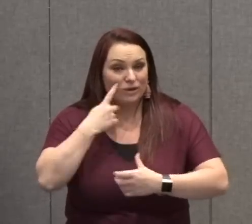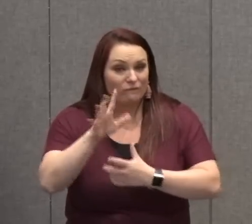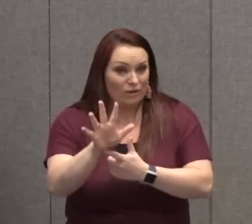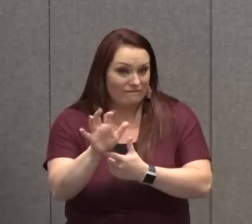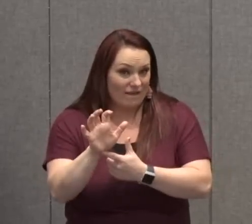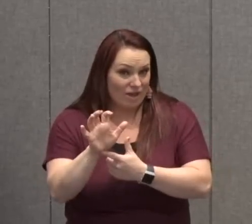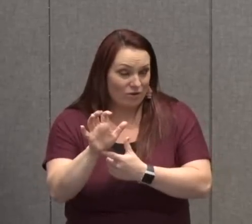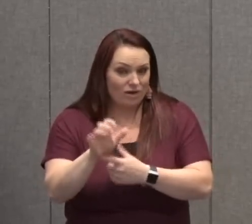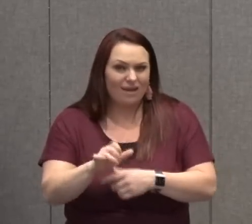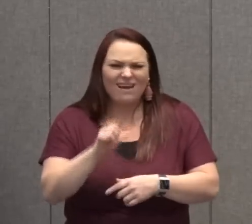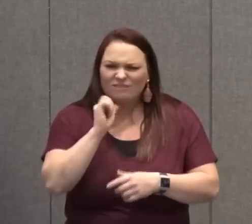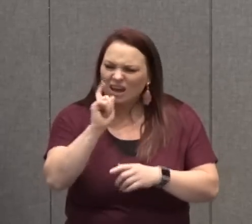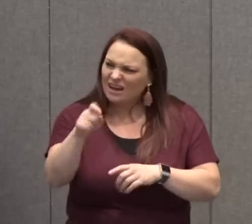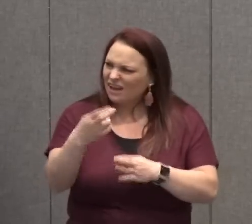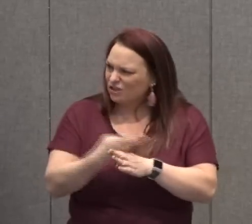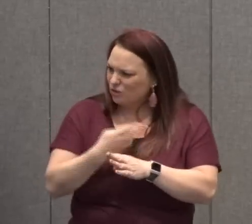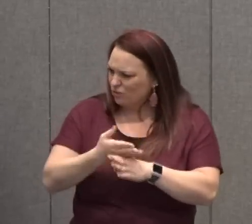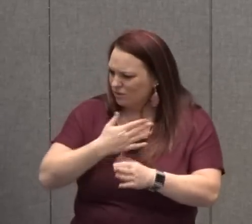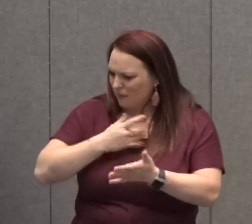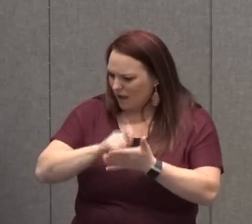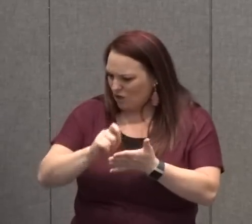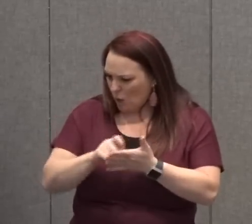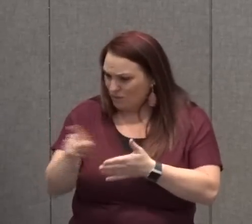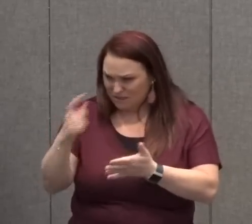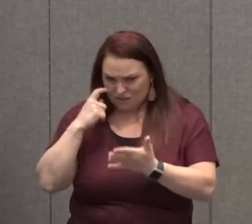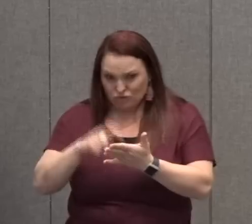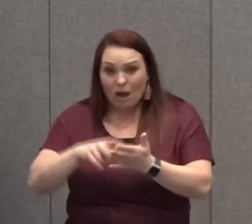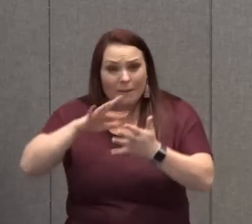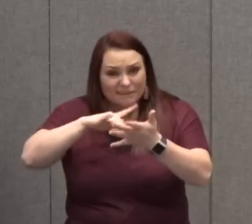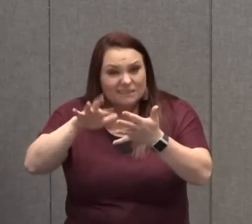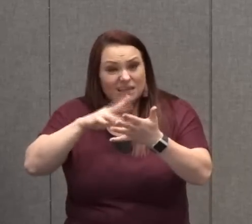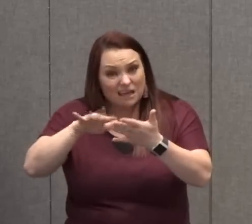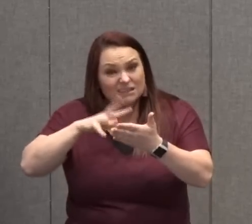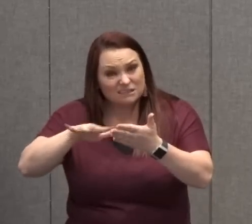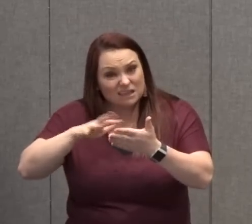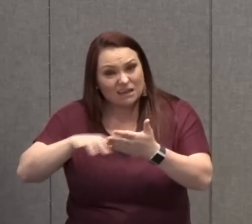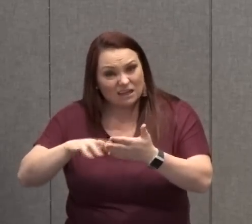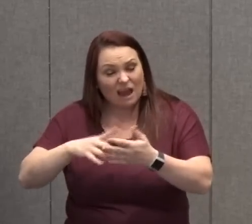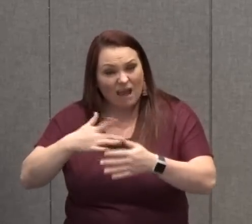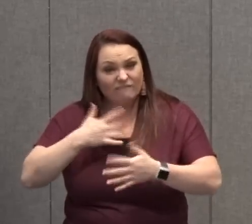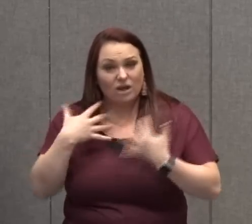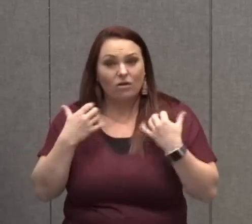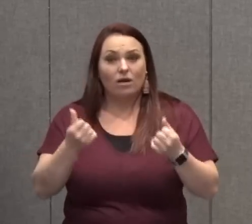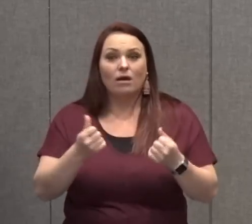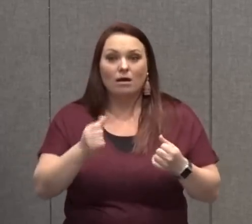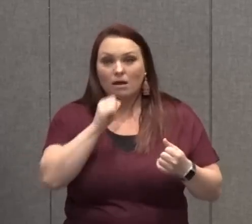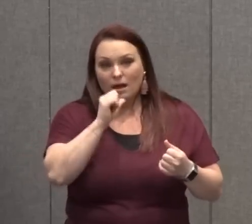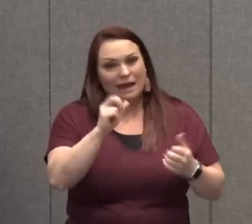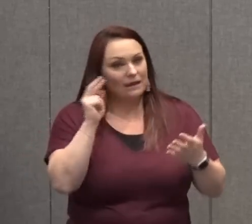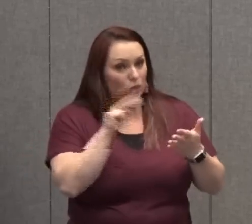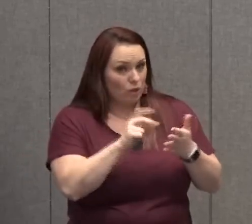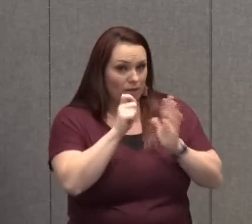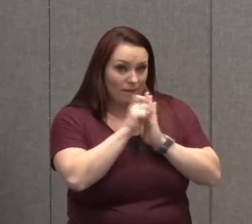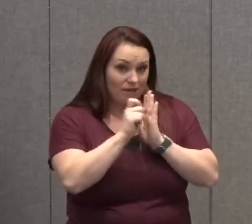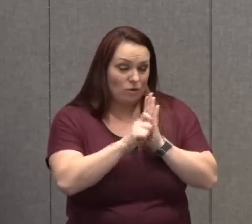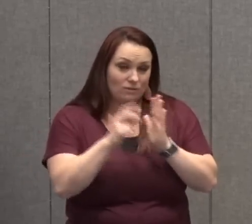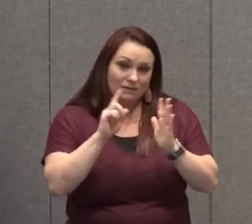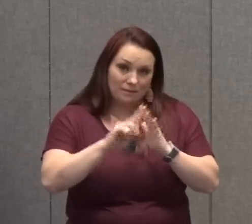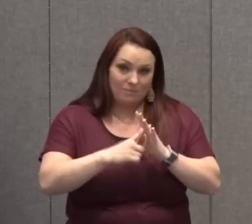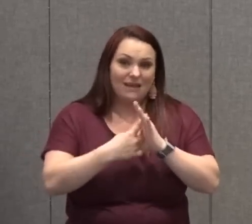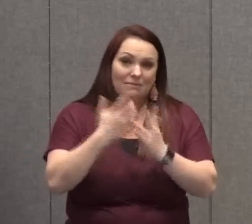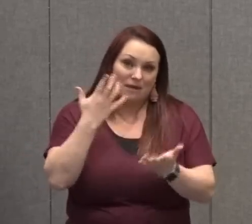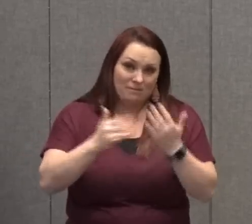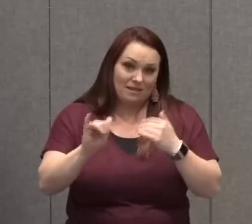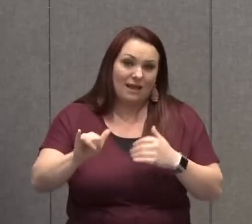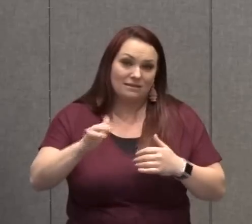I haven't had to use my notes did you notice that I've been studying them so I feel kind of confident I didn't look at my notes in the beginning so maybe that's what my problem oh